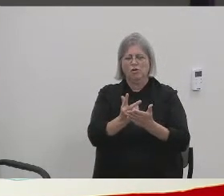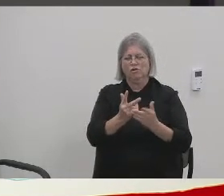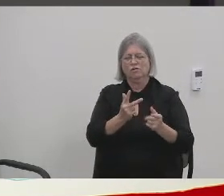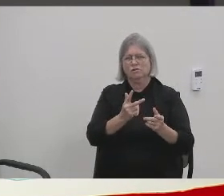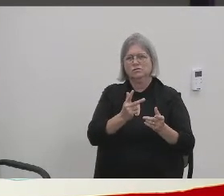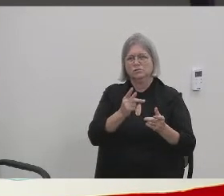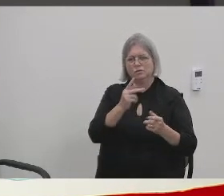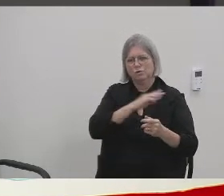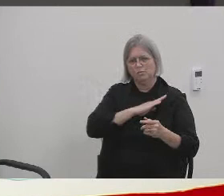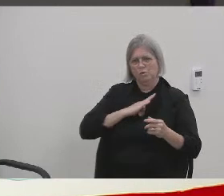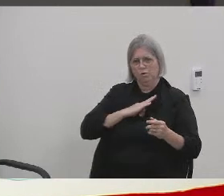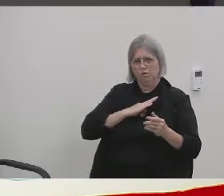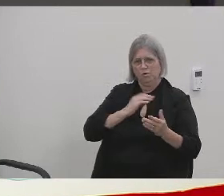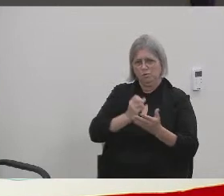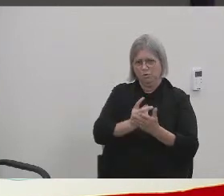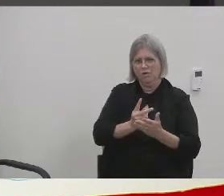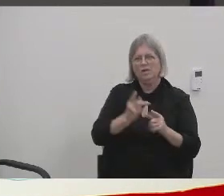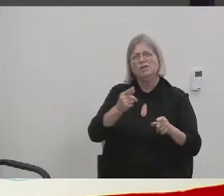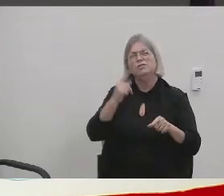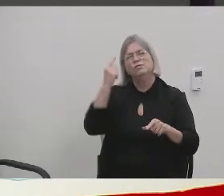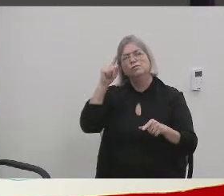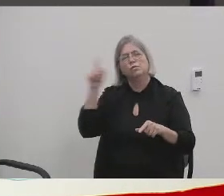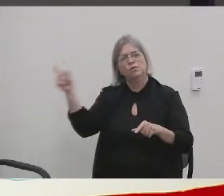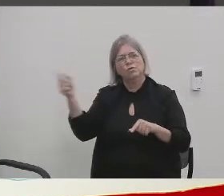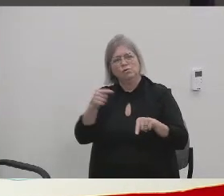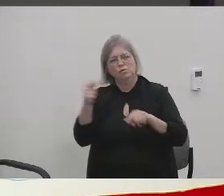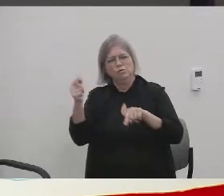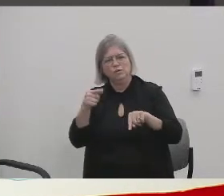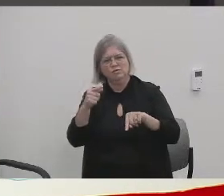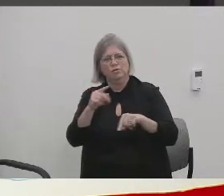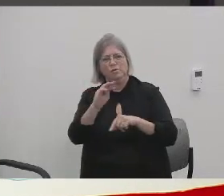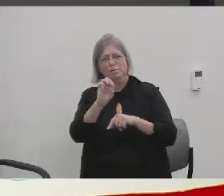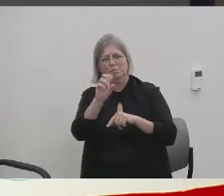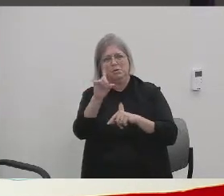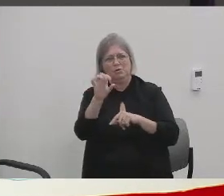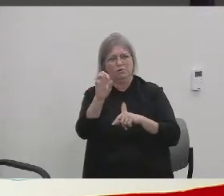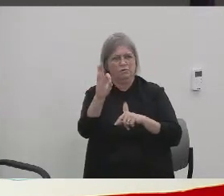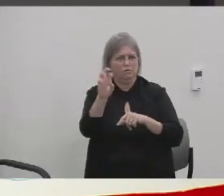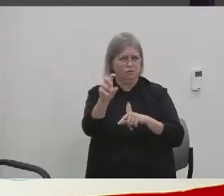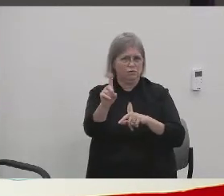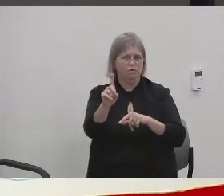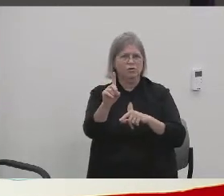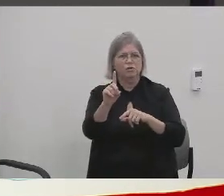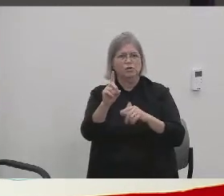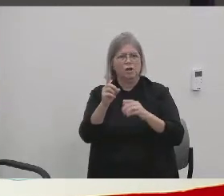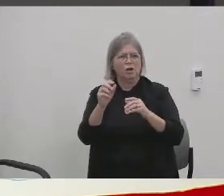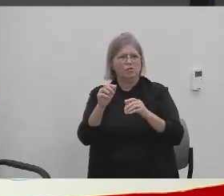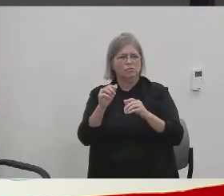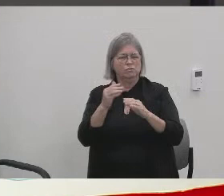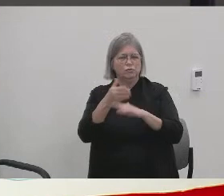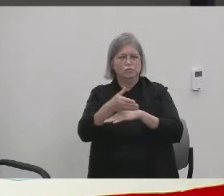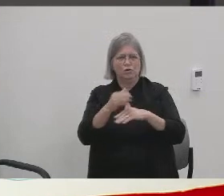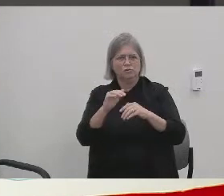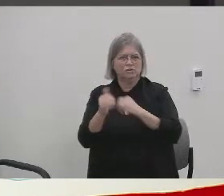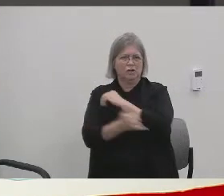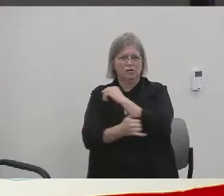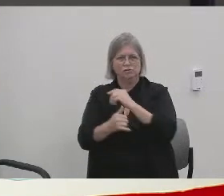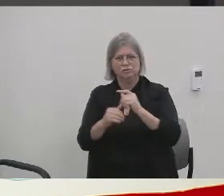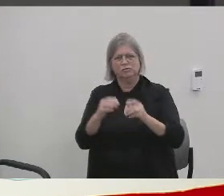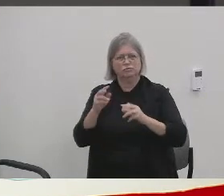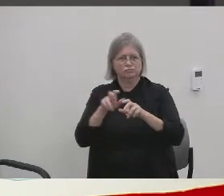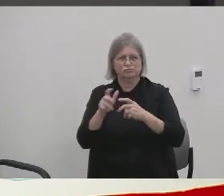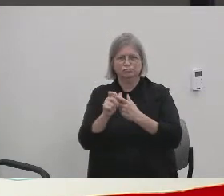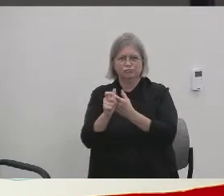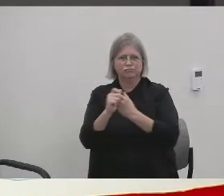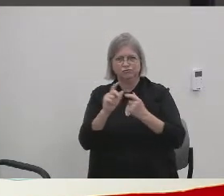participants that came in for the Milford Cross Country Invitational. So that's the reason for that invoice. Even though we got the invoice, we did get